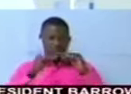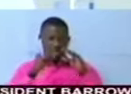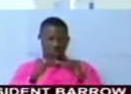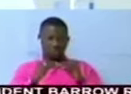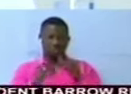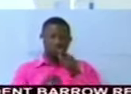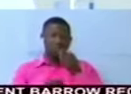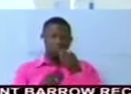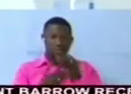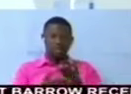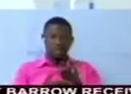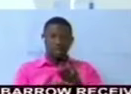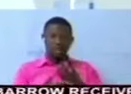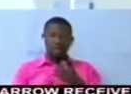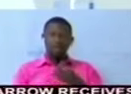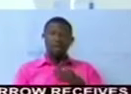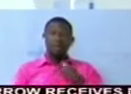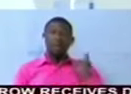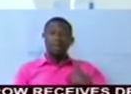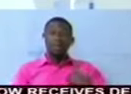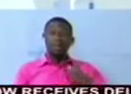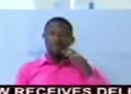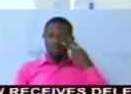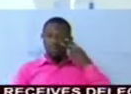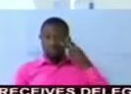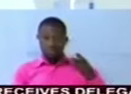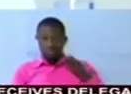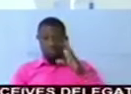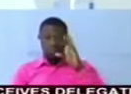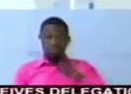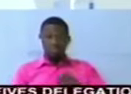whom I saw doing the actual beating.